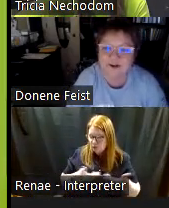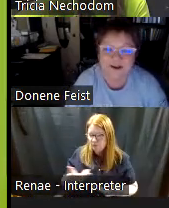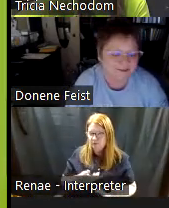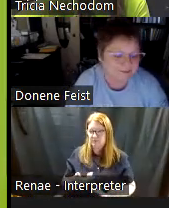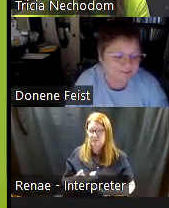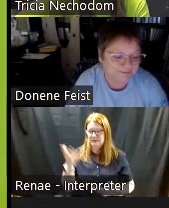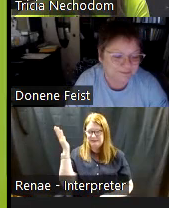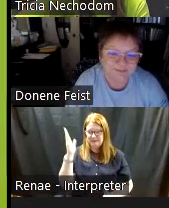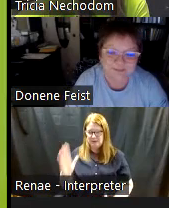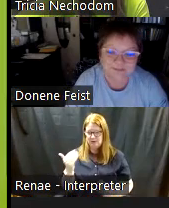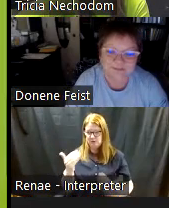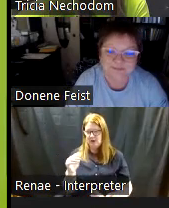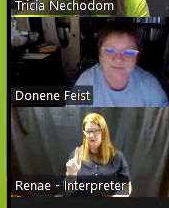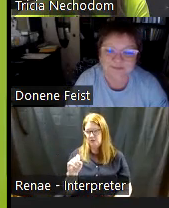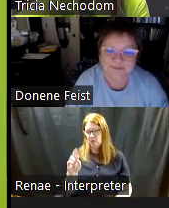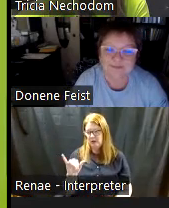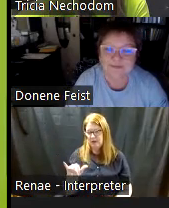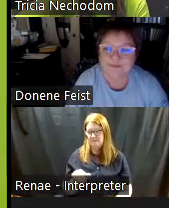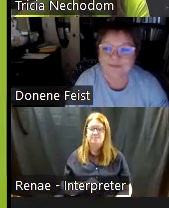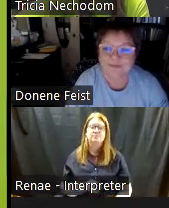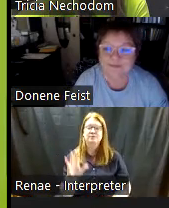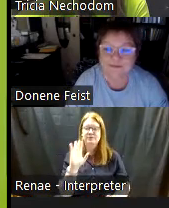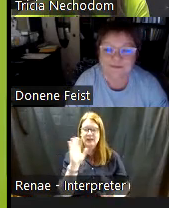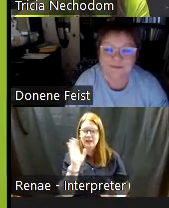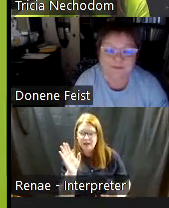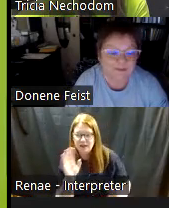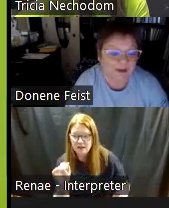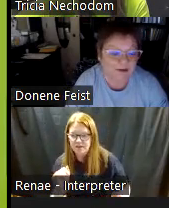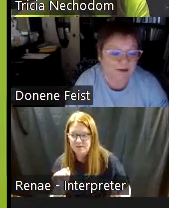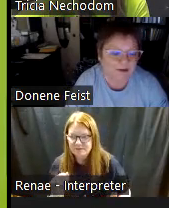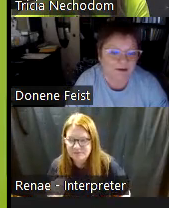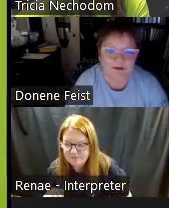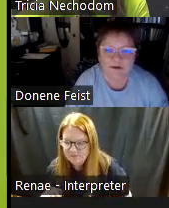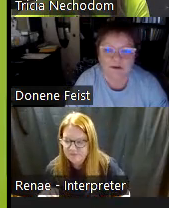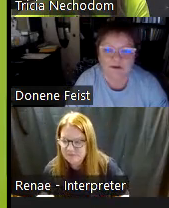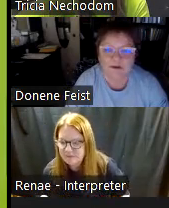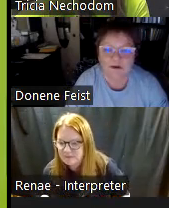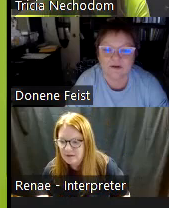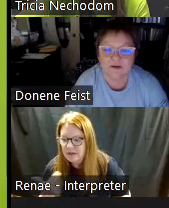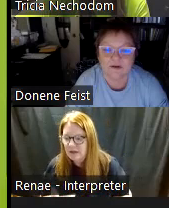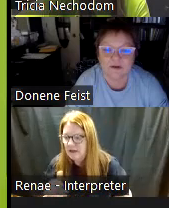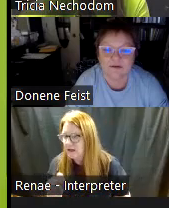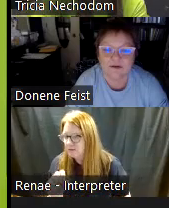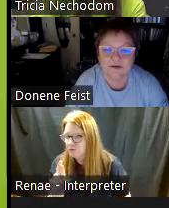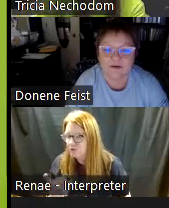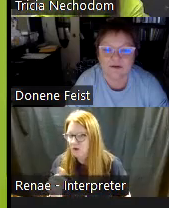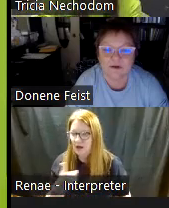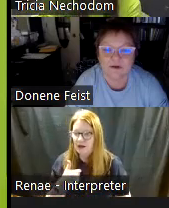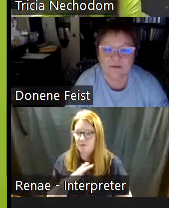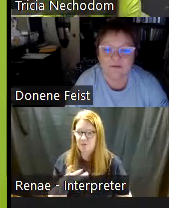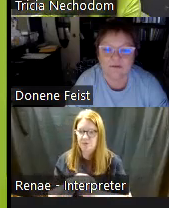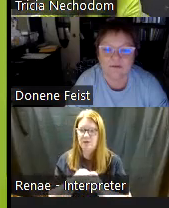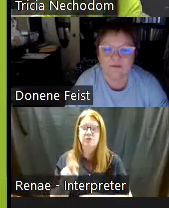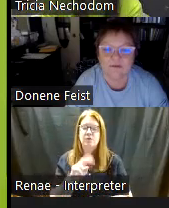ahead, Tori. Hi, everybody. Like Denise said, I'm Tori Allen. I'm with the North Dakota